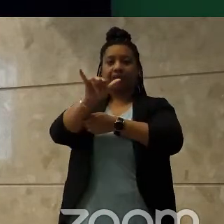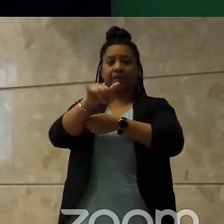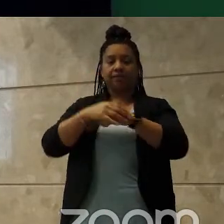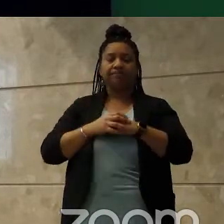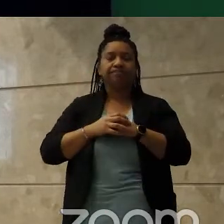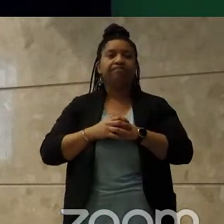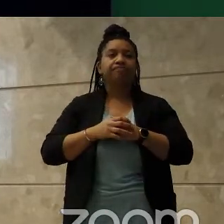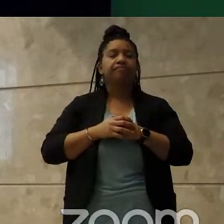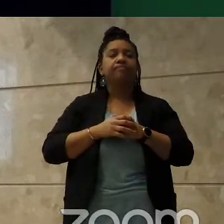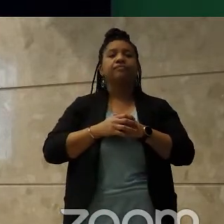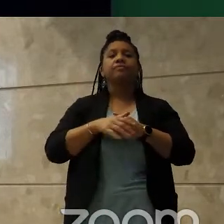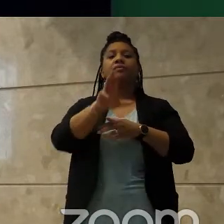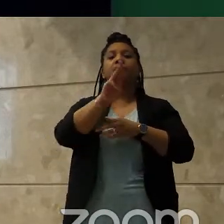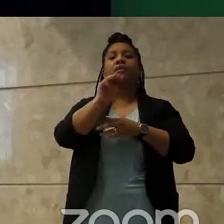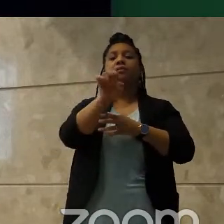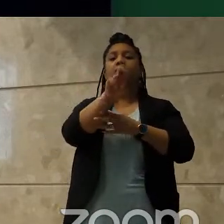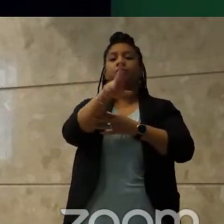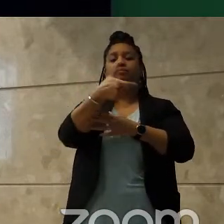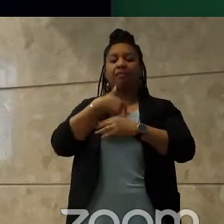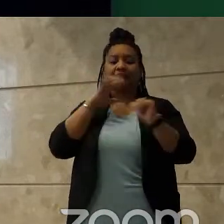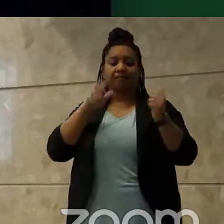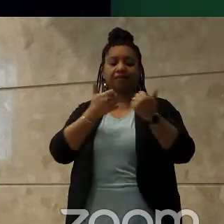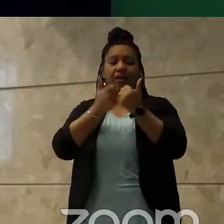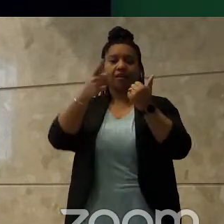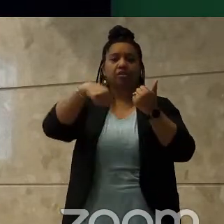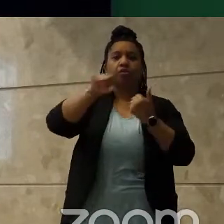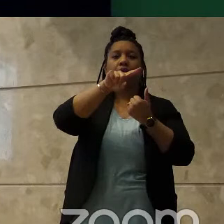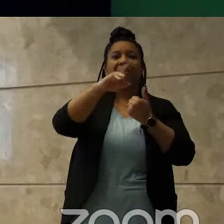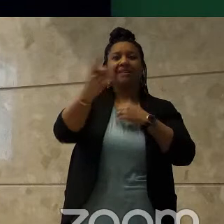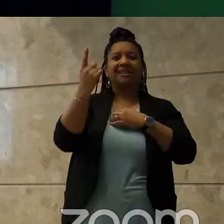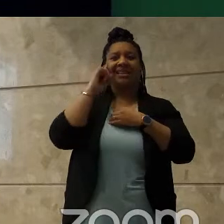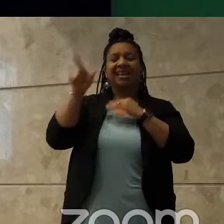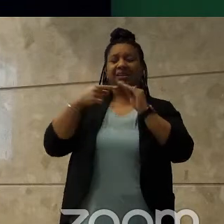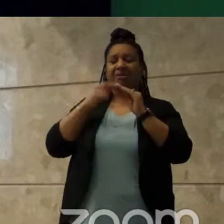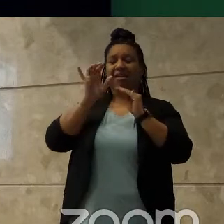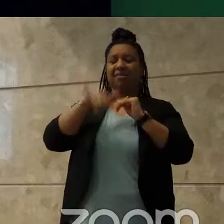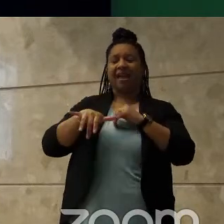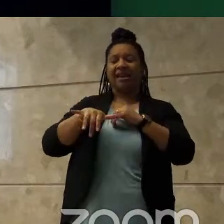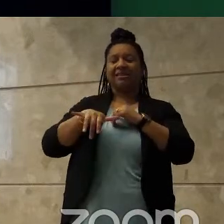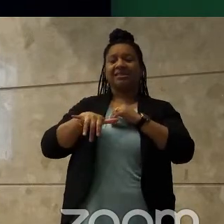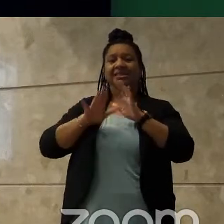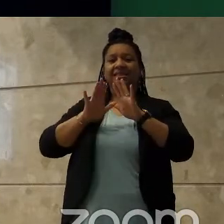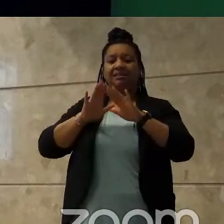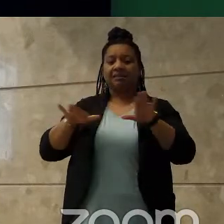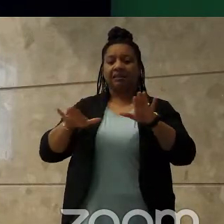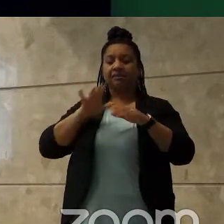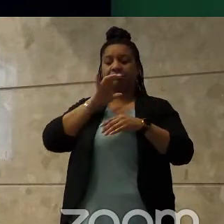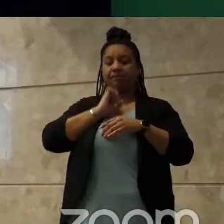State, to think about the little 12-year-old kid as I sat in jail,